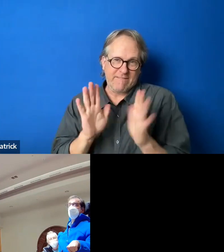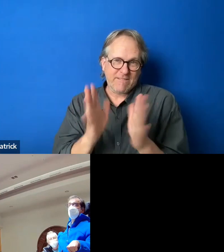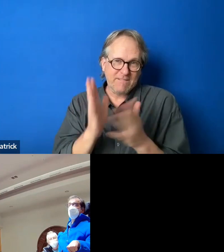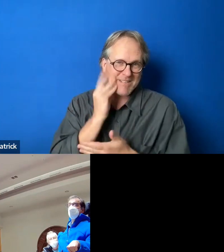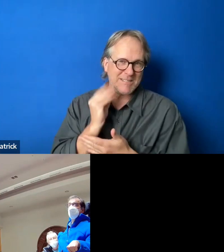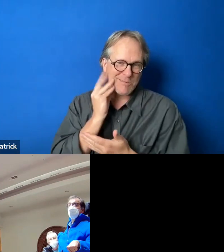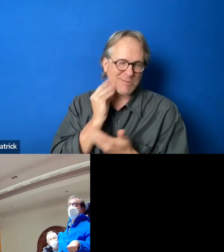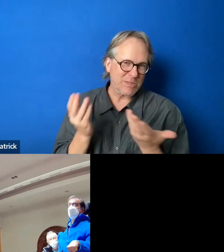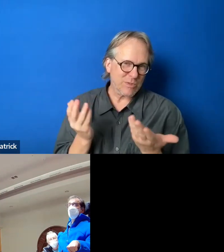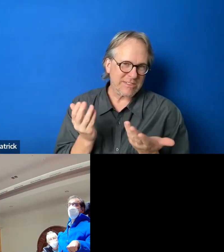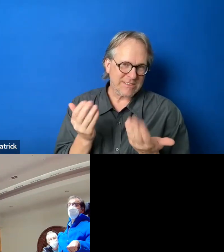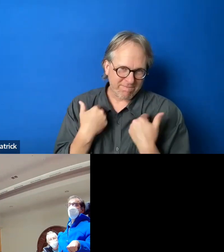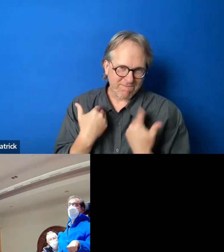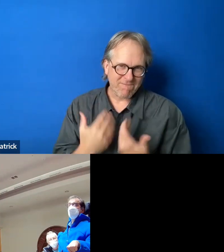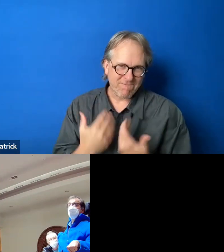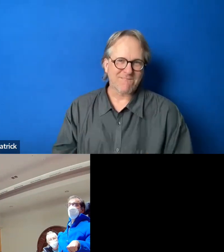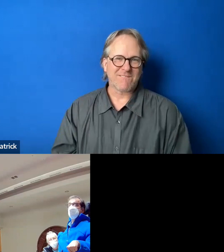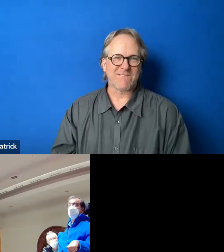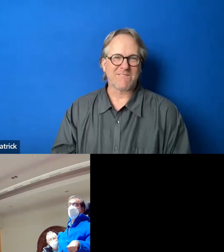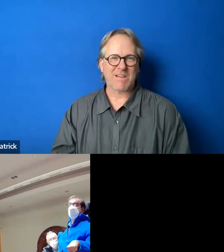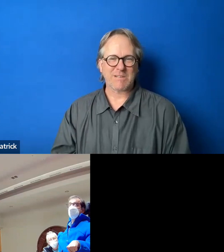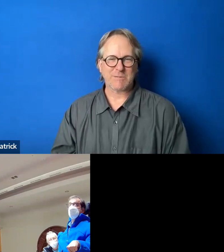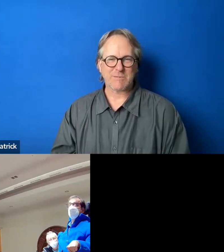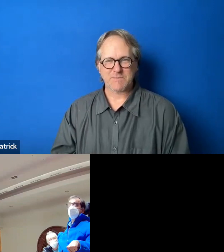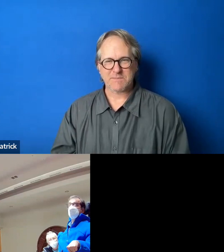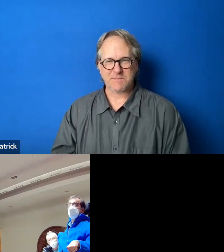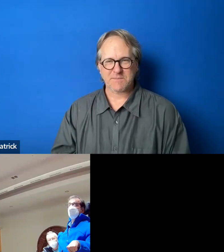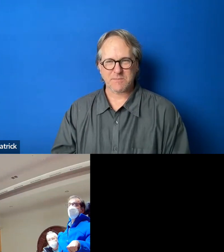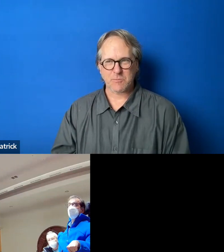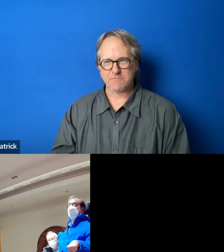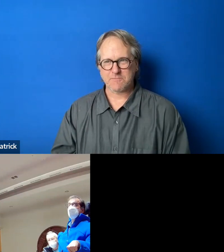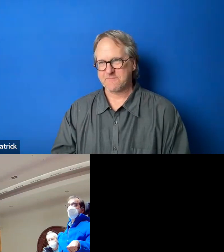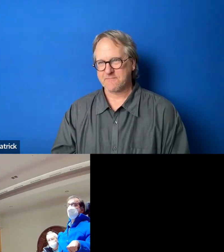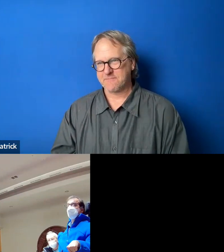What a treasure for us to